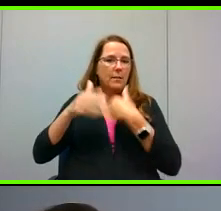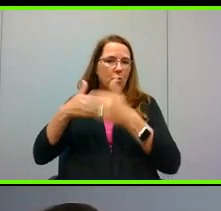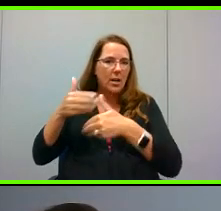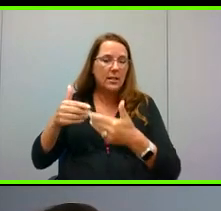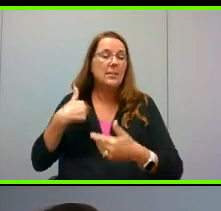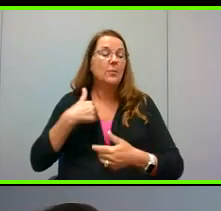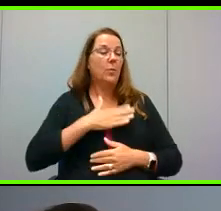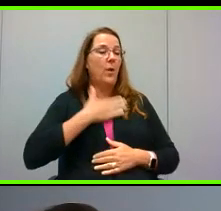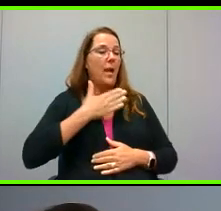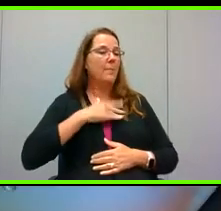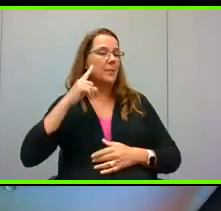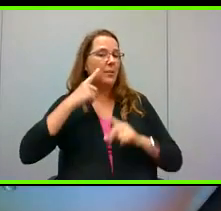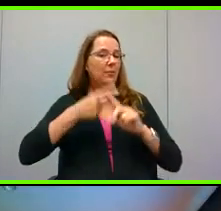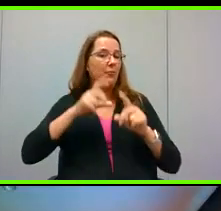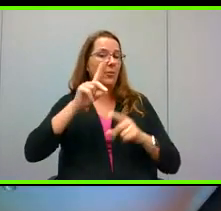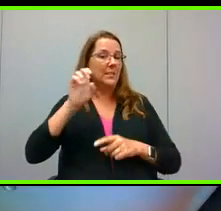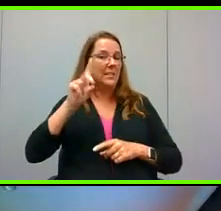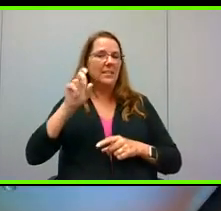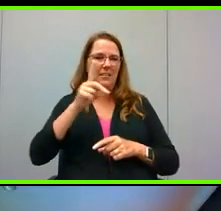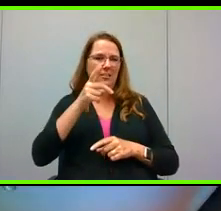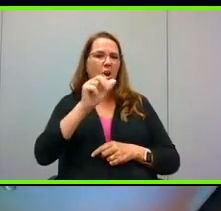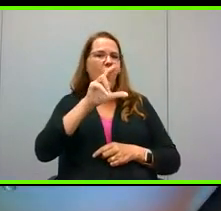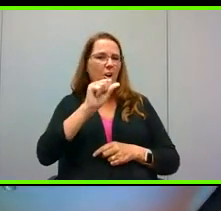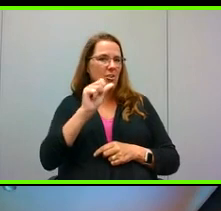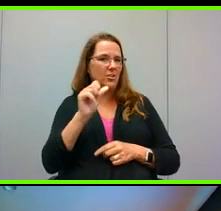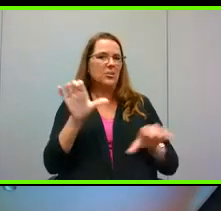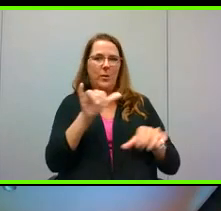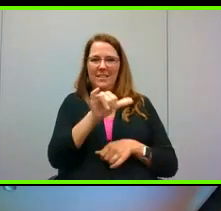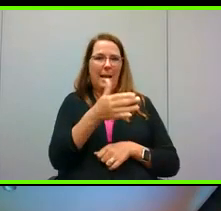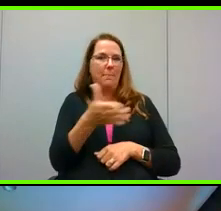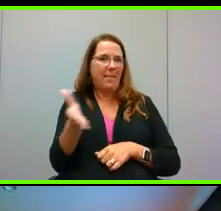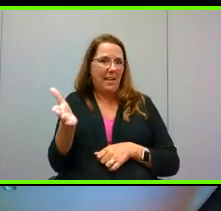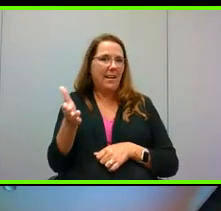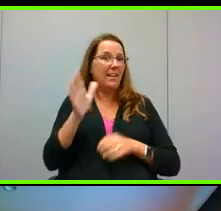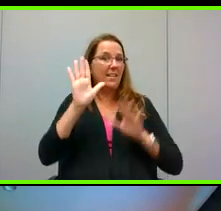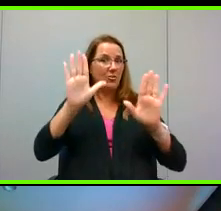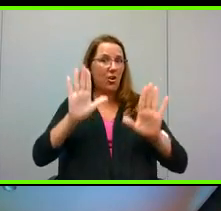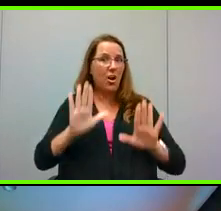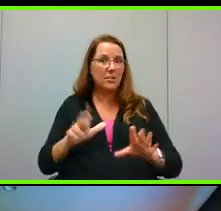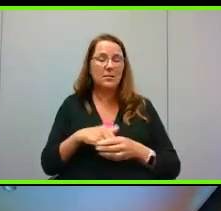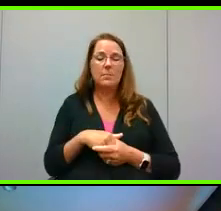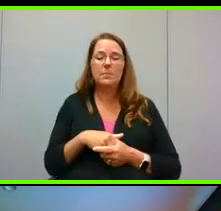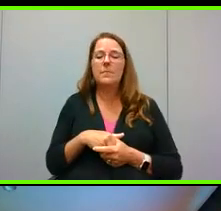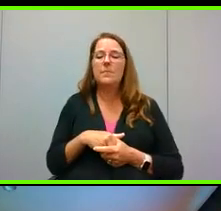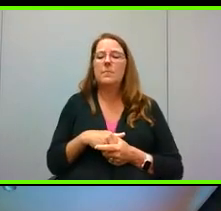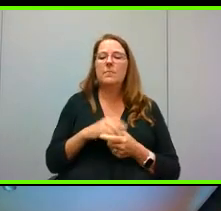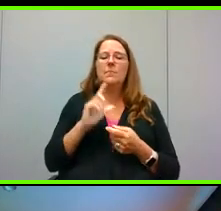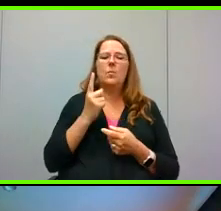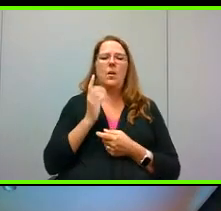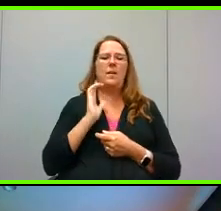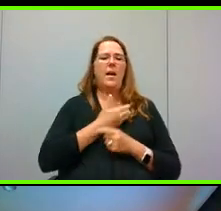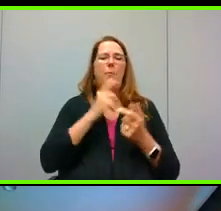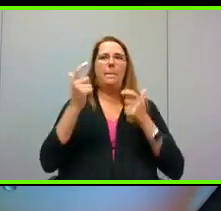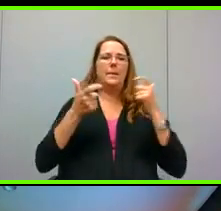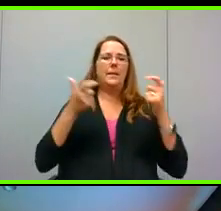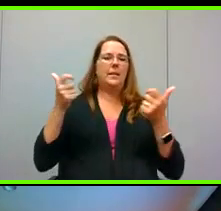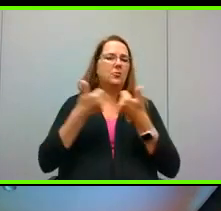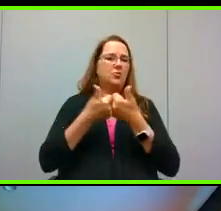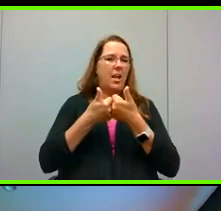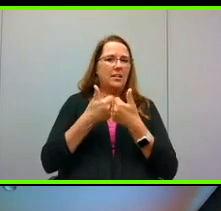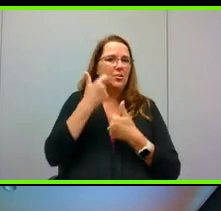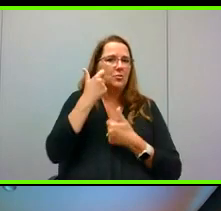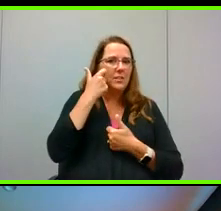Dee that DARS is doing the same. That's awesome. One of our big challenges as of late has